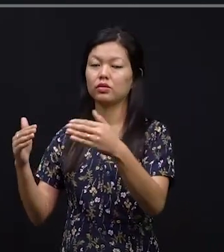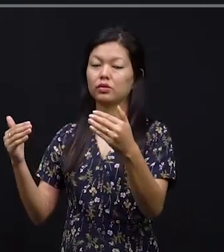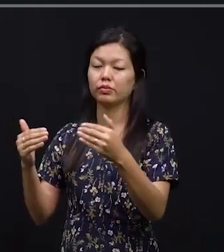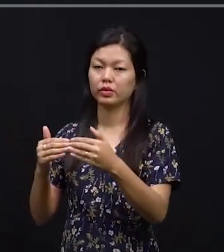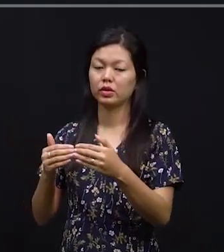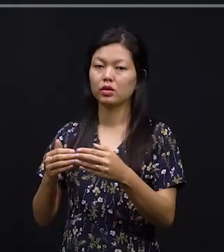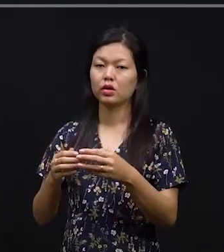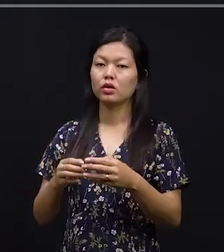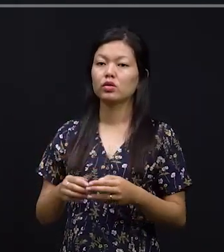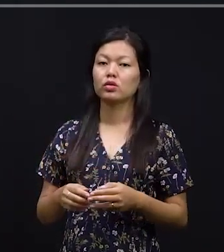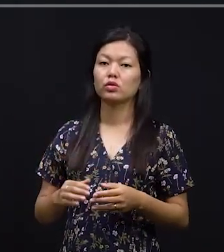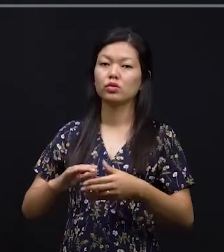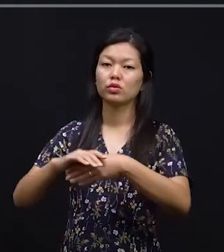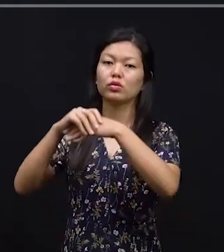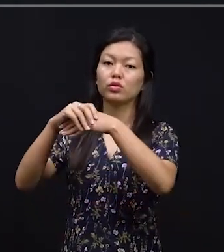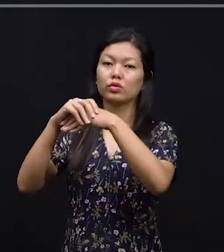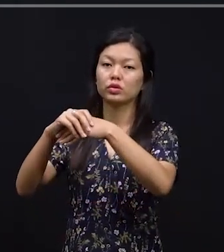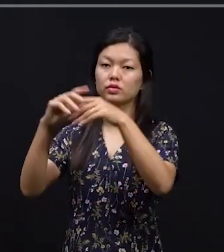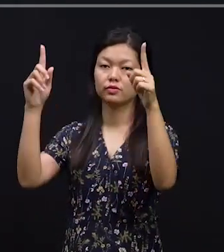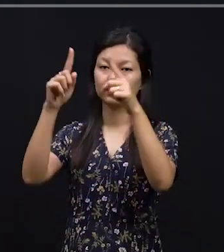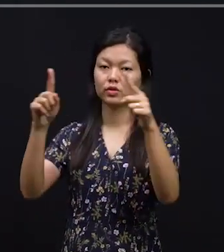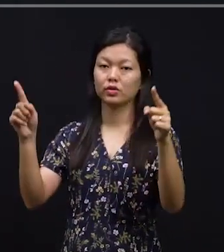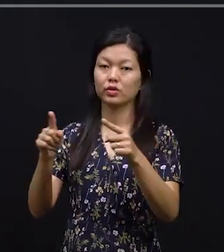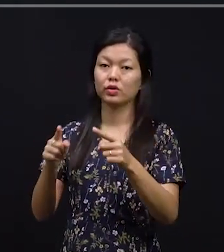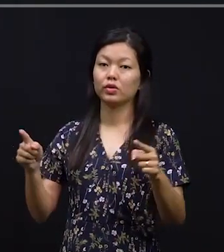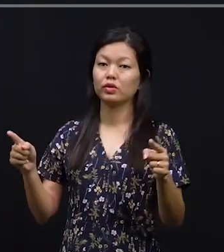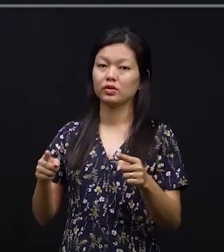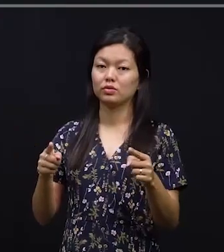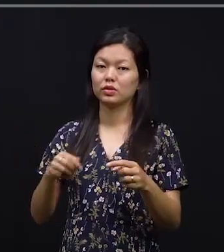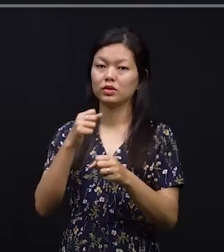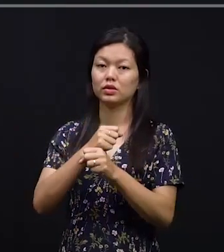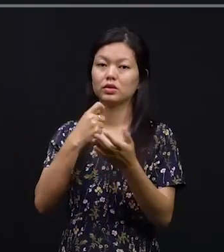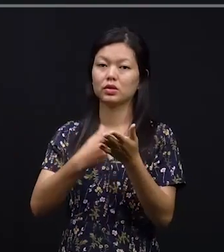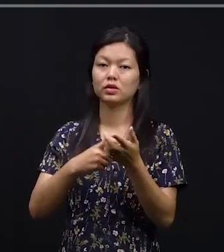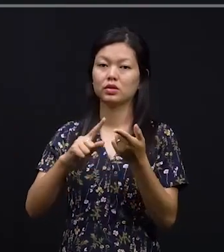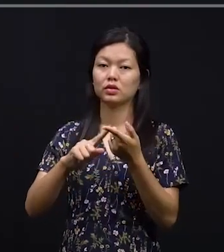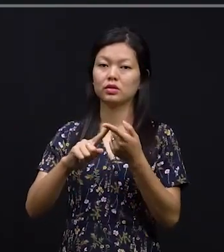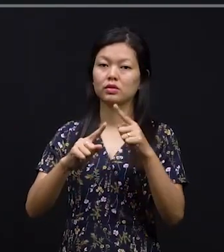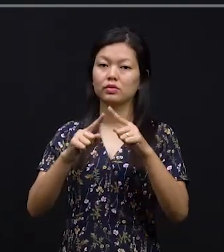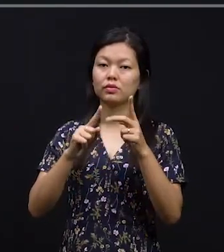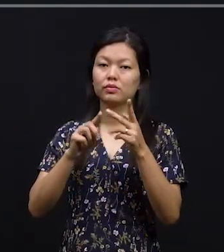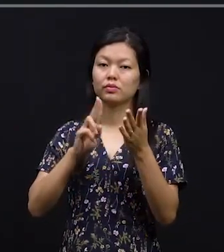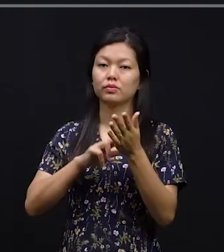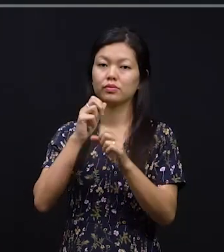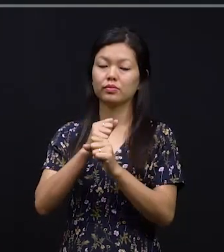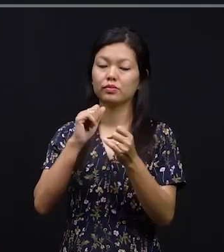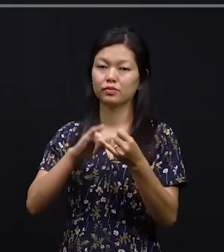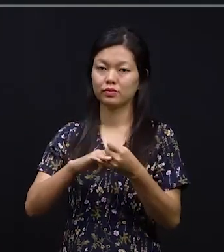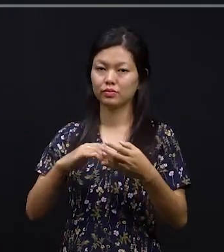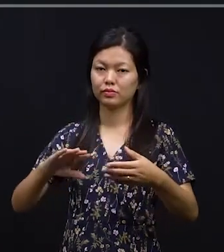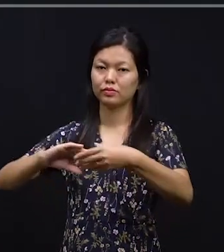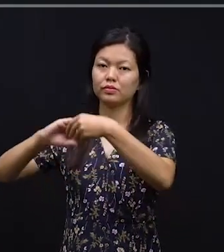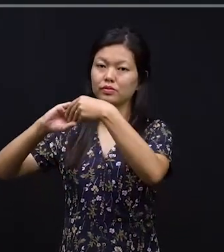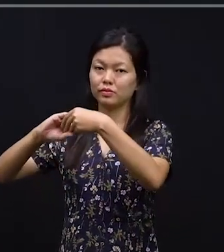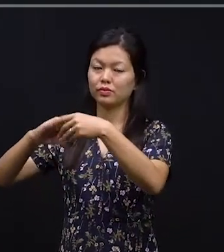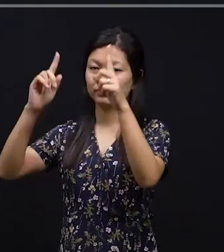Okay? He did not come in to ask for anything. He did not expect anything from the uncle, but he just came to wish him